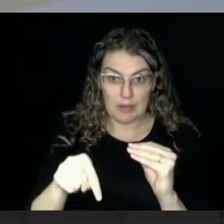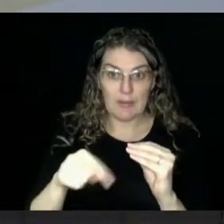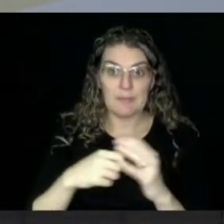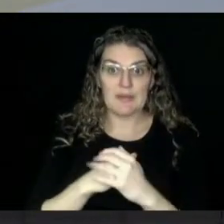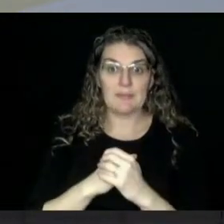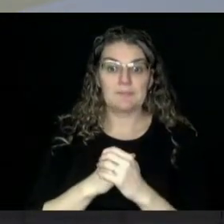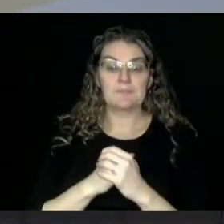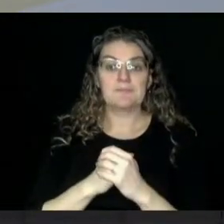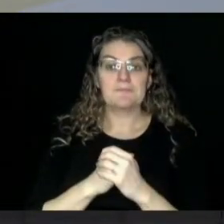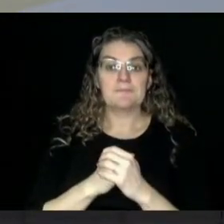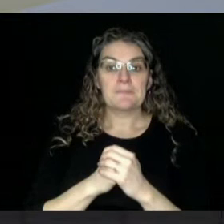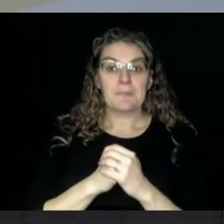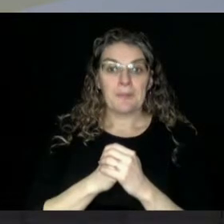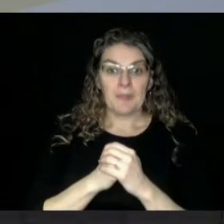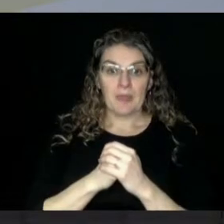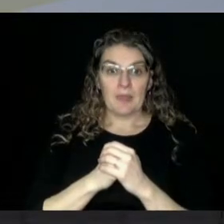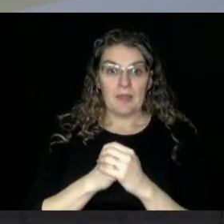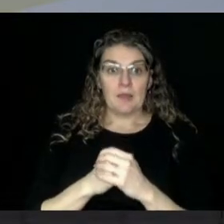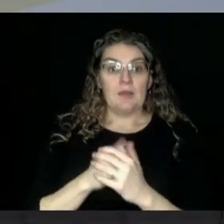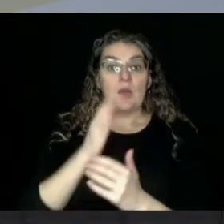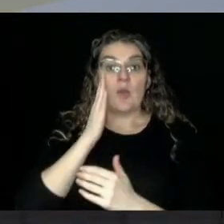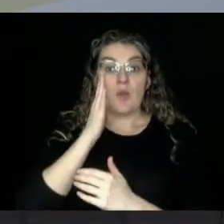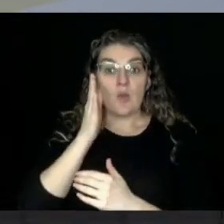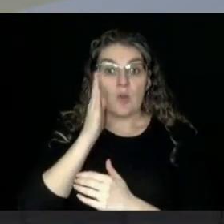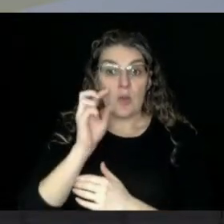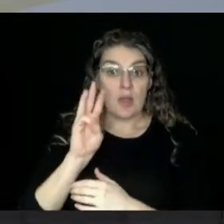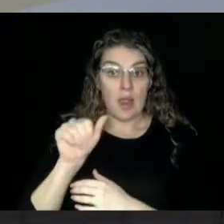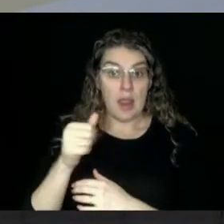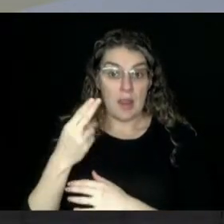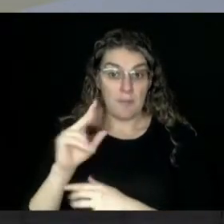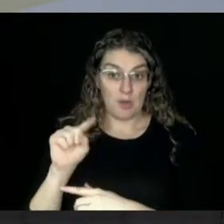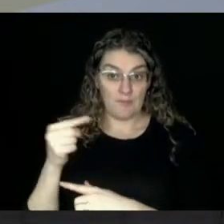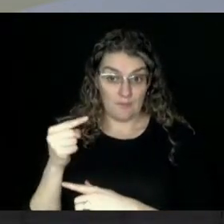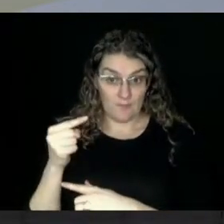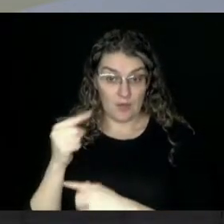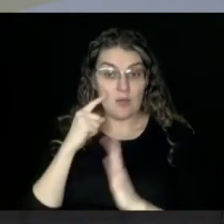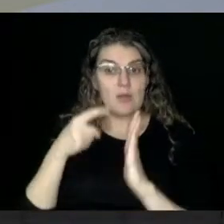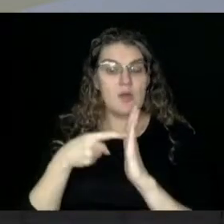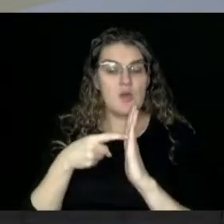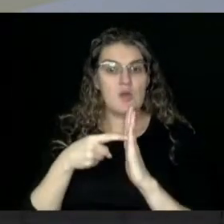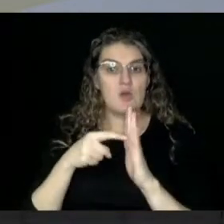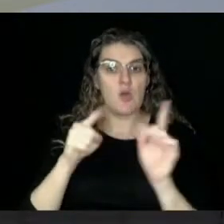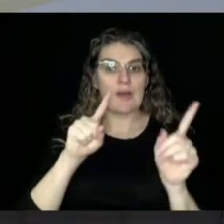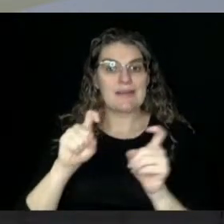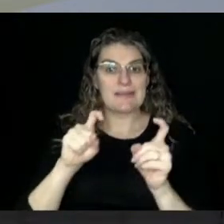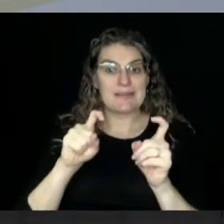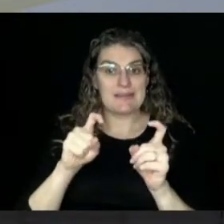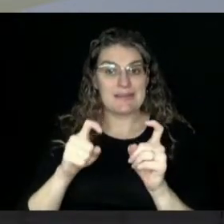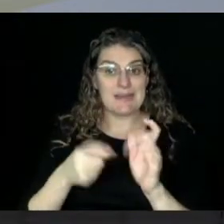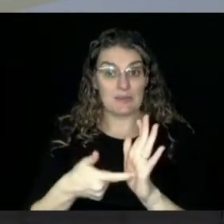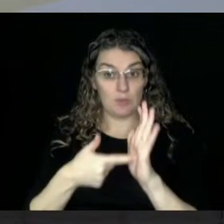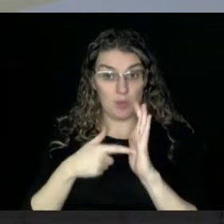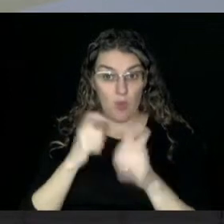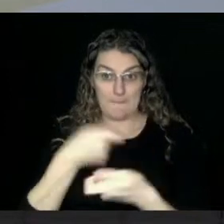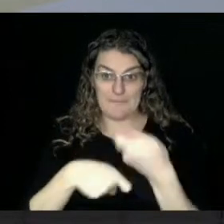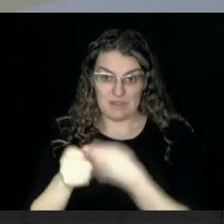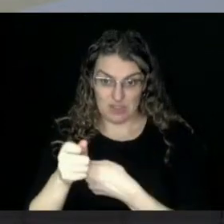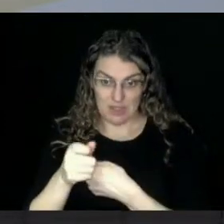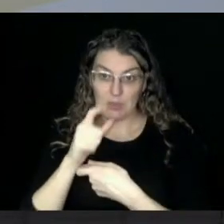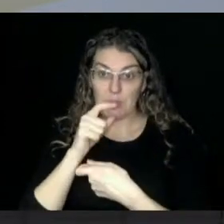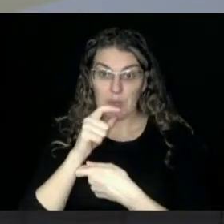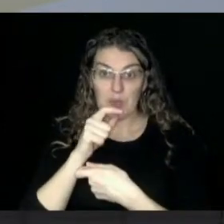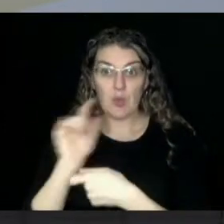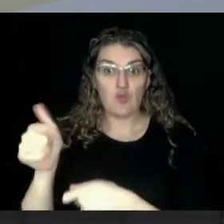cases. Effective March 1st, there will be some small changes to the testing requirements for rotational workers, truck drivers, and